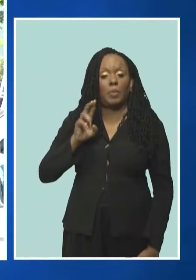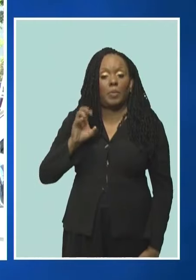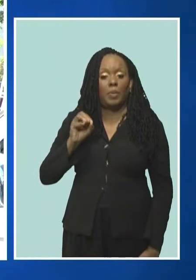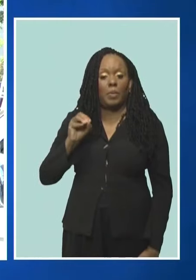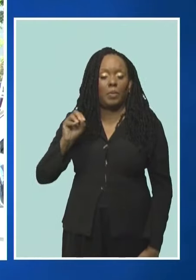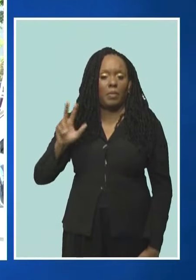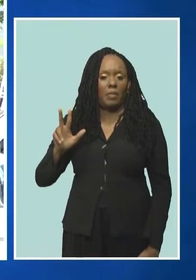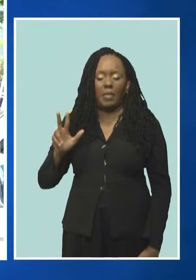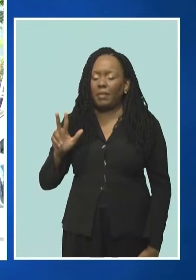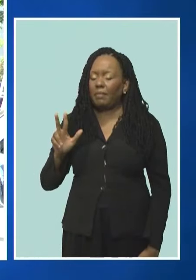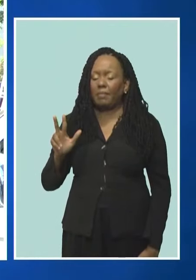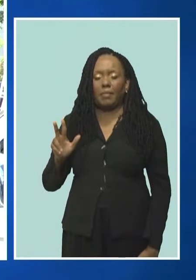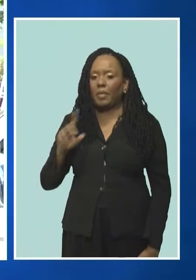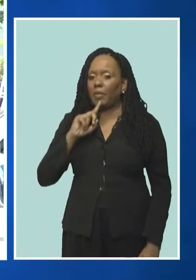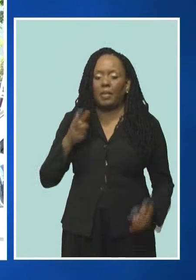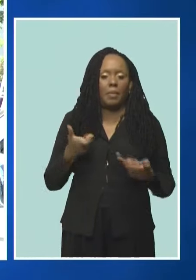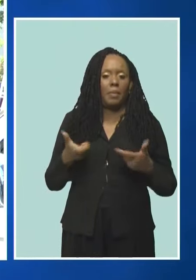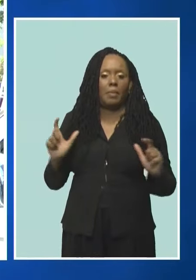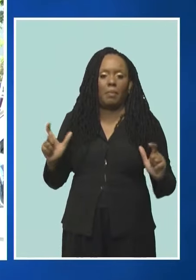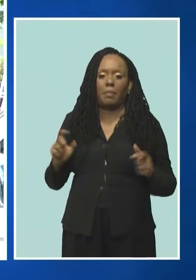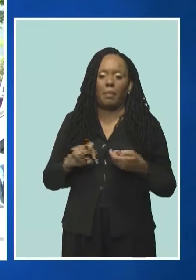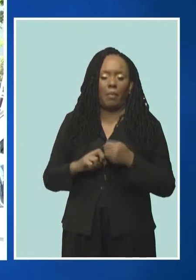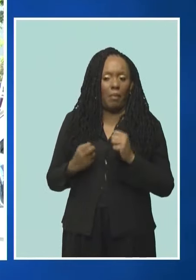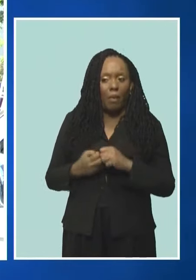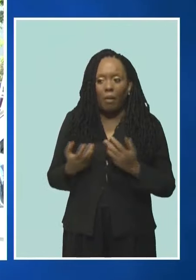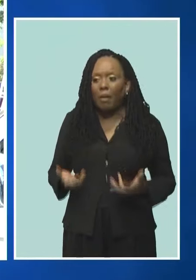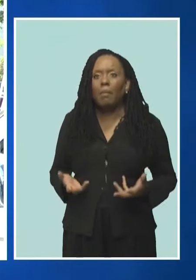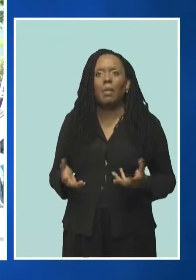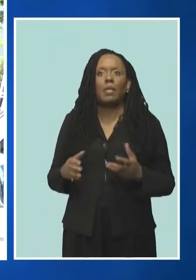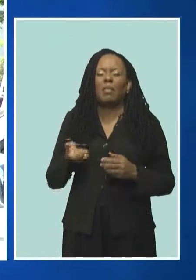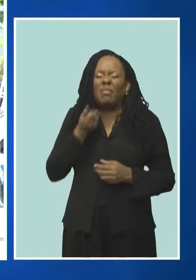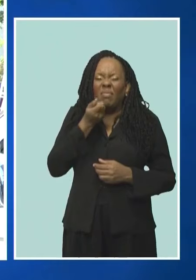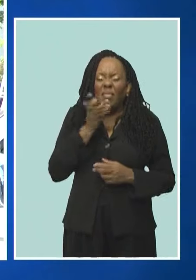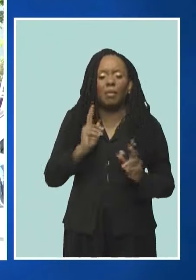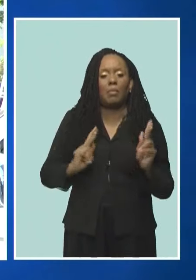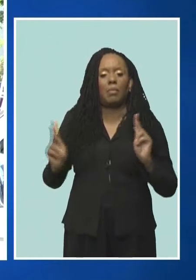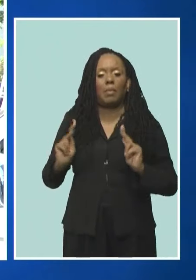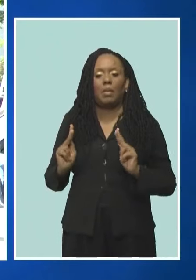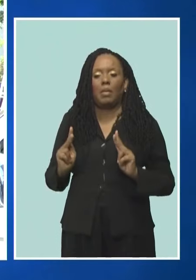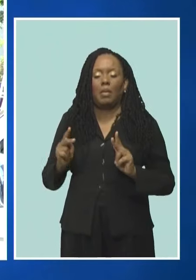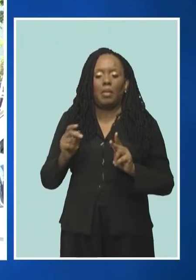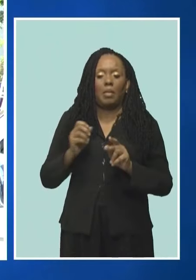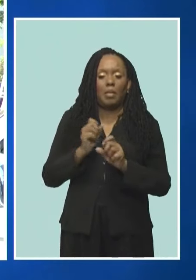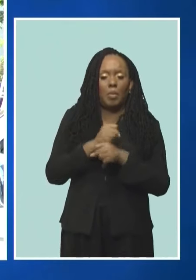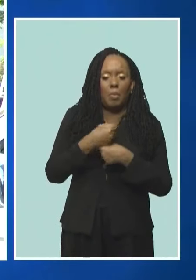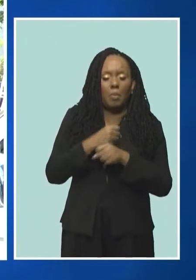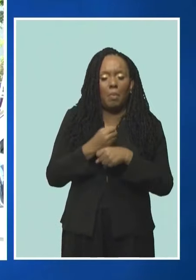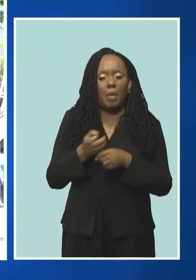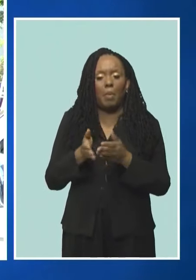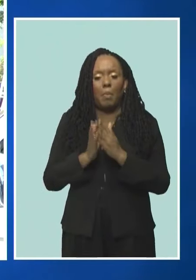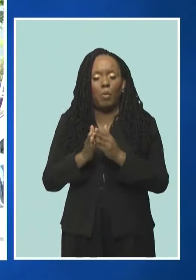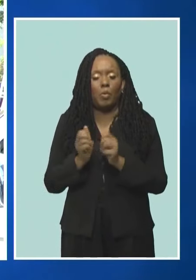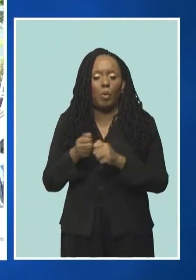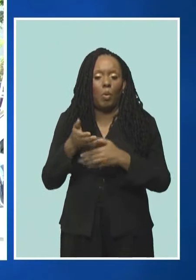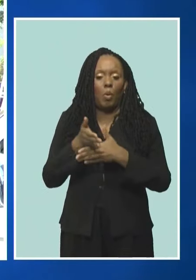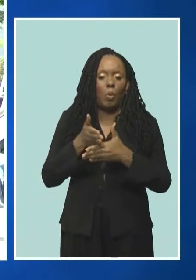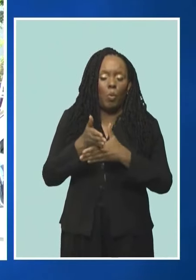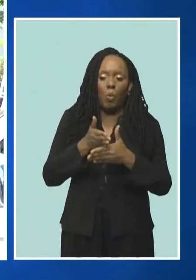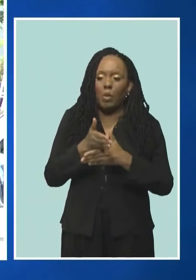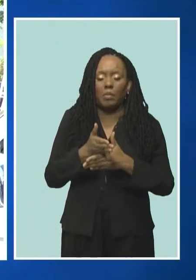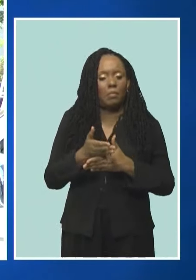in Barbados, especially in the wood boat building arena. There are very few wood boat builders in Barbados that are still alive,